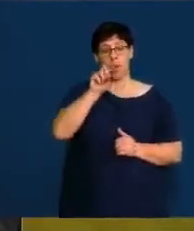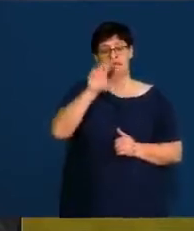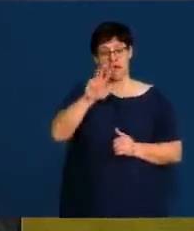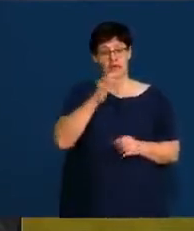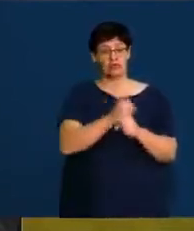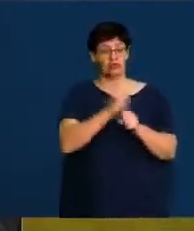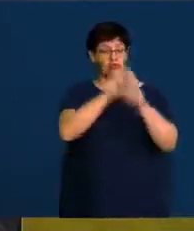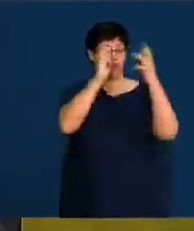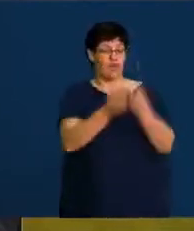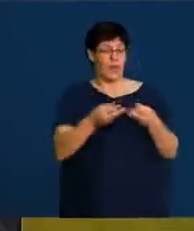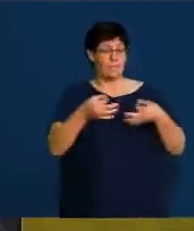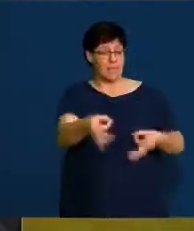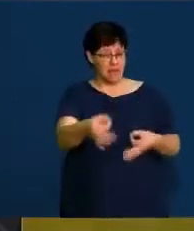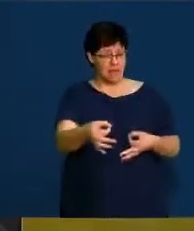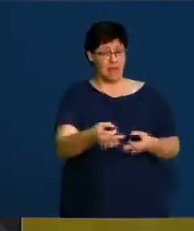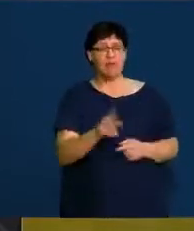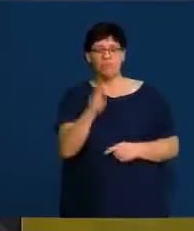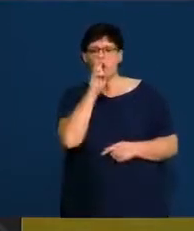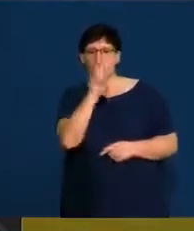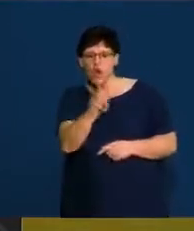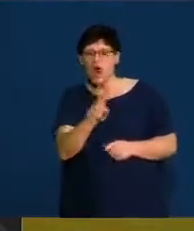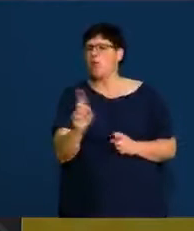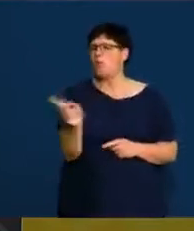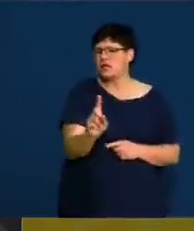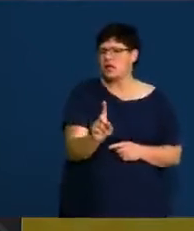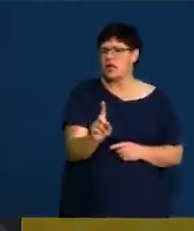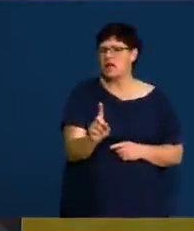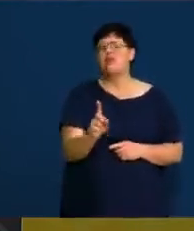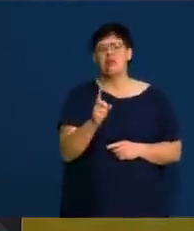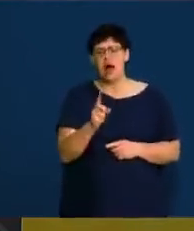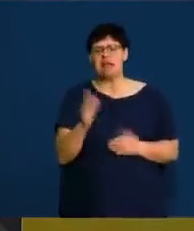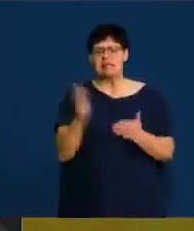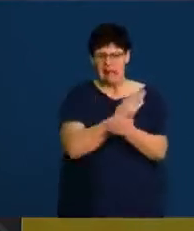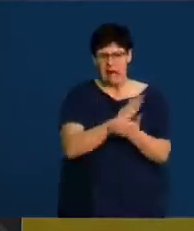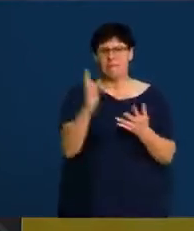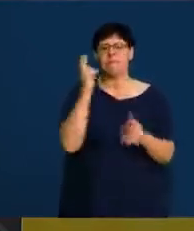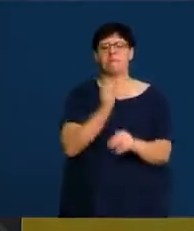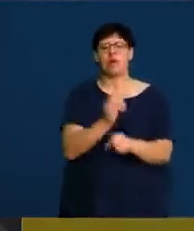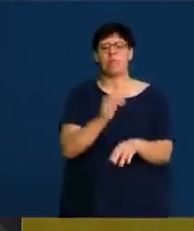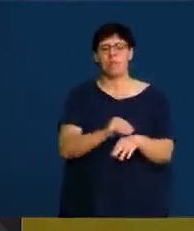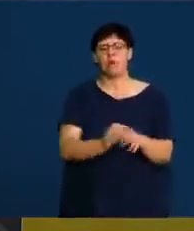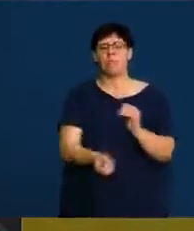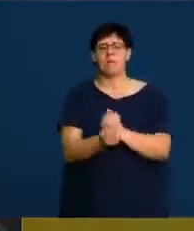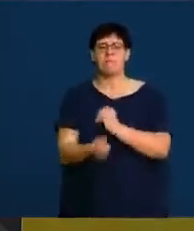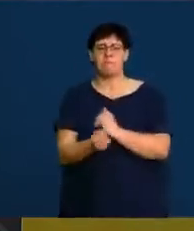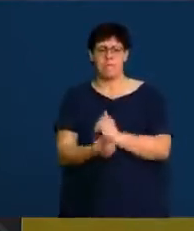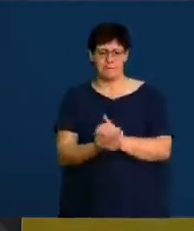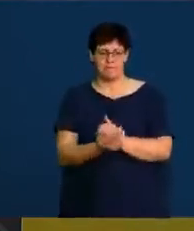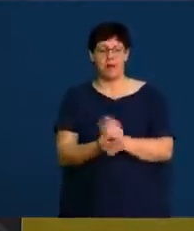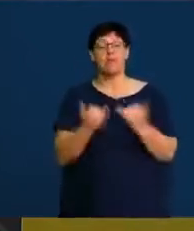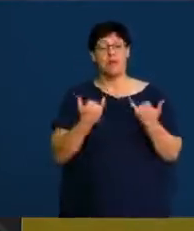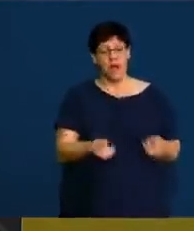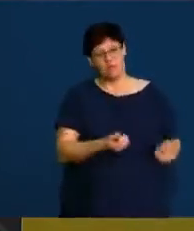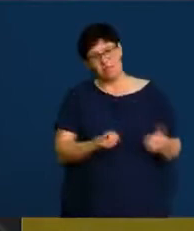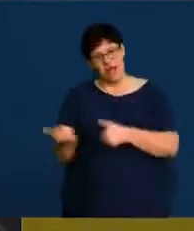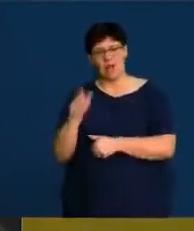geography paper, in our next segment, we're going to look specifically at some of the pitfalls of multiple choice questions. With that, I'm